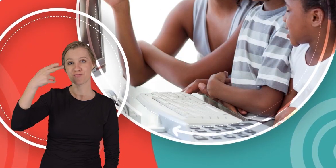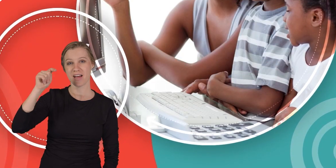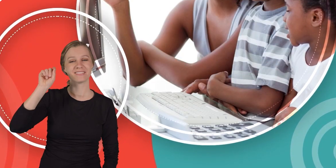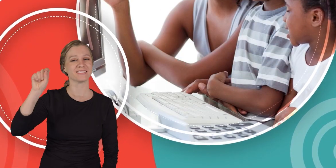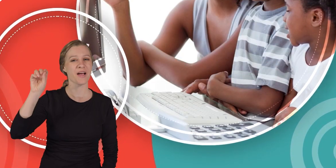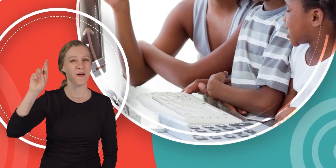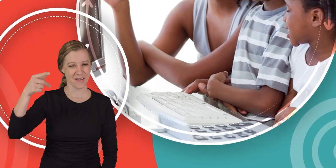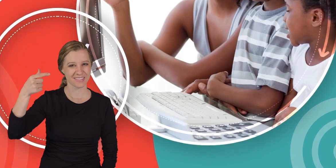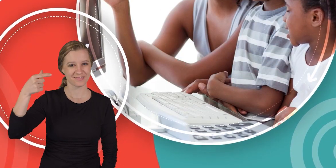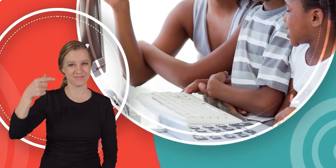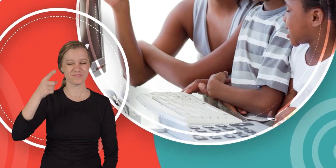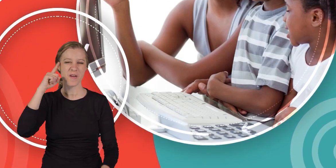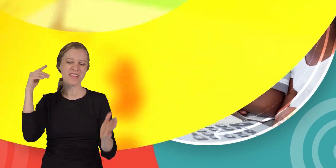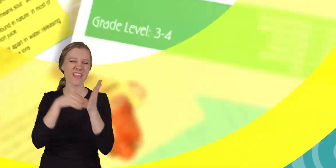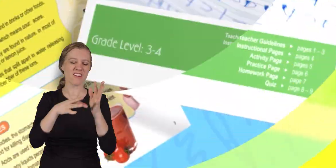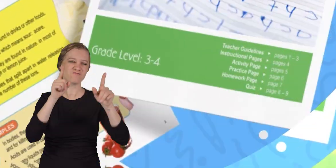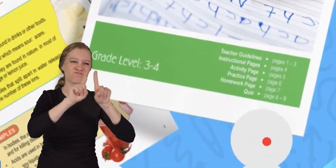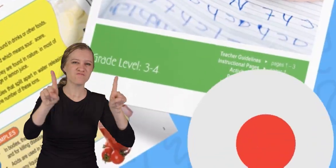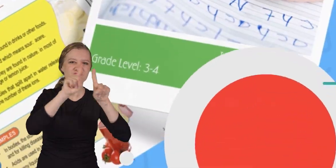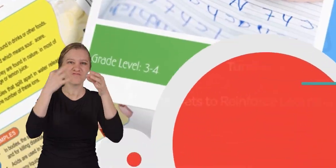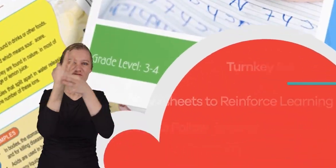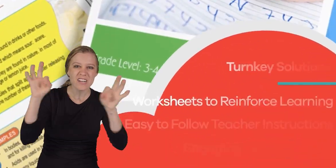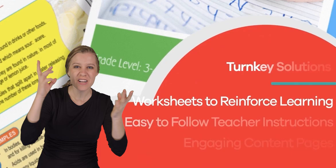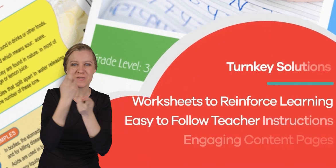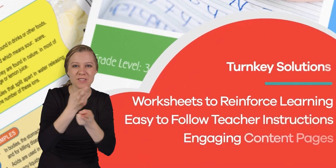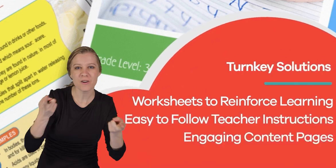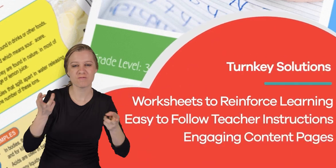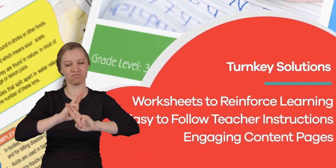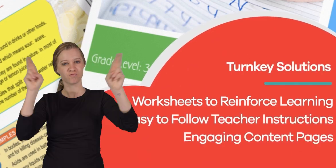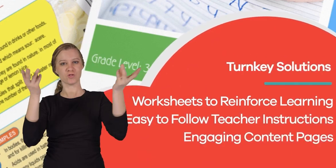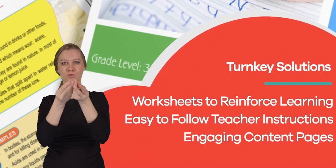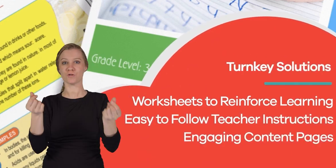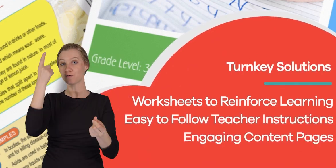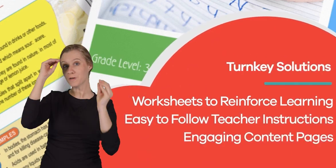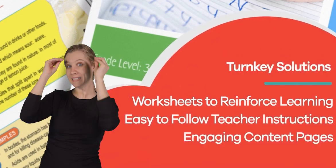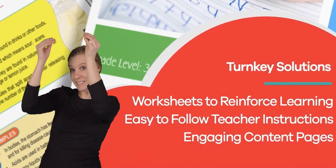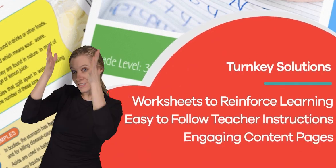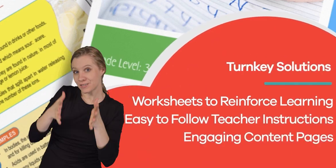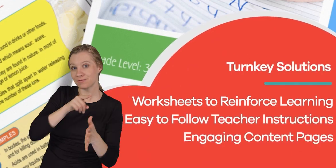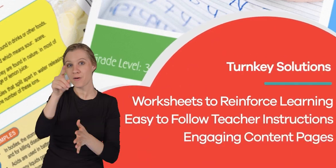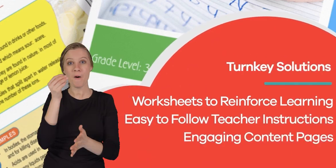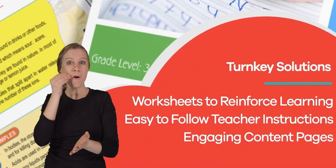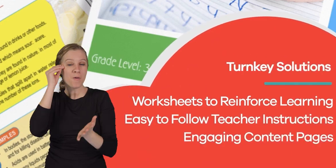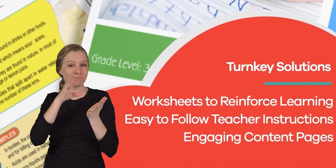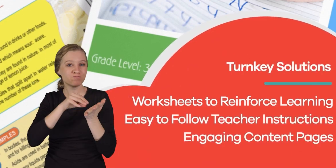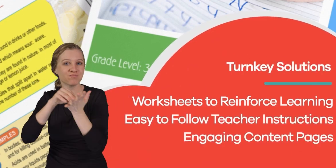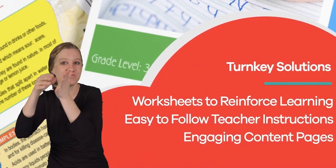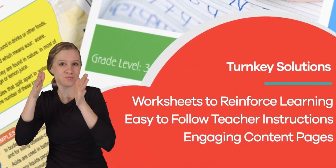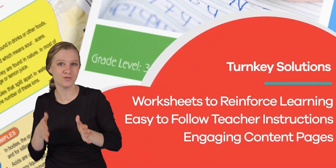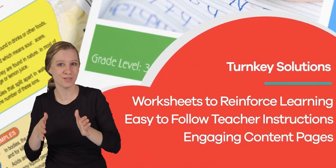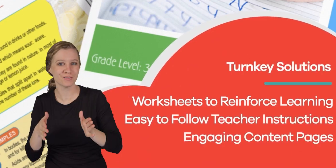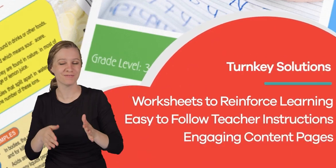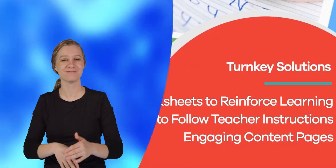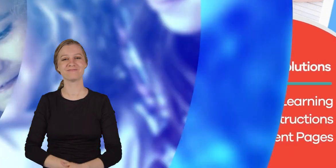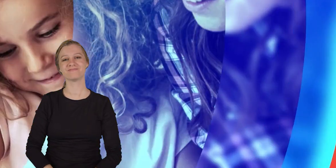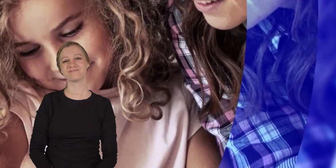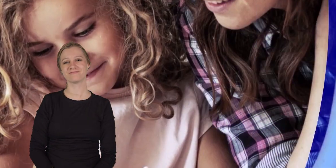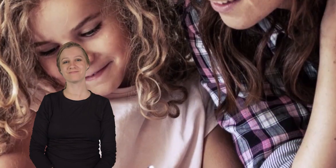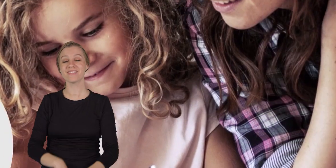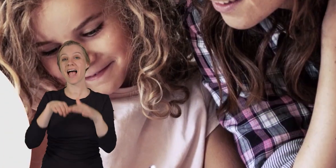for thousands of free resources and turnkey solutions for teachers and homeschoolers. Ah!